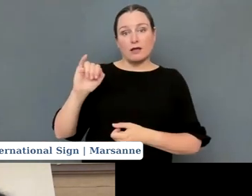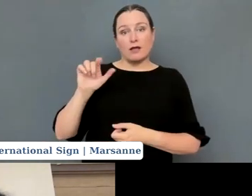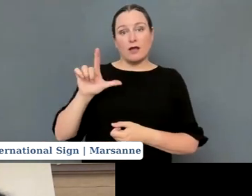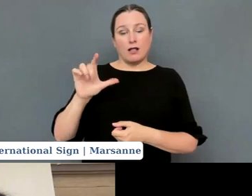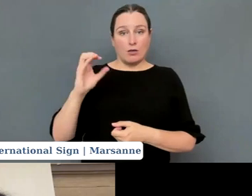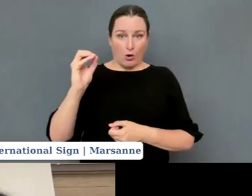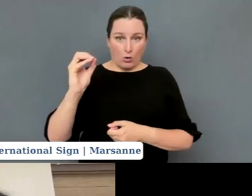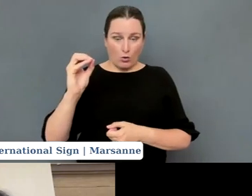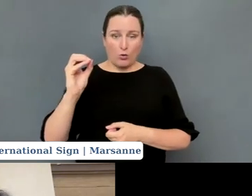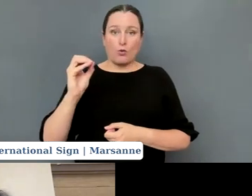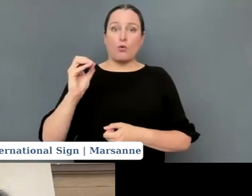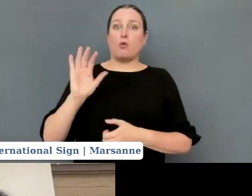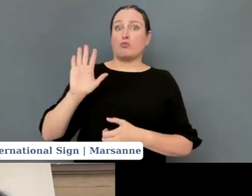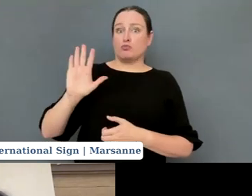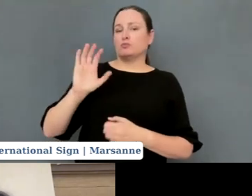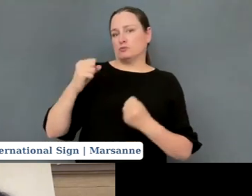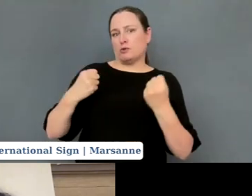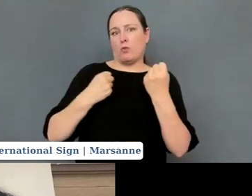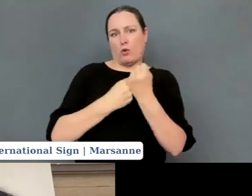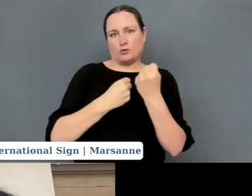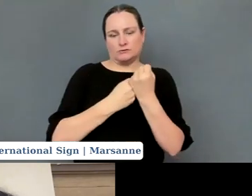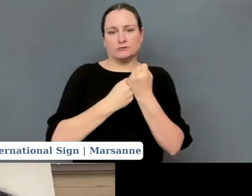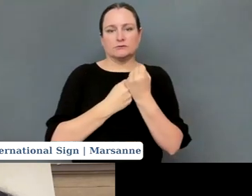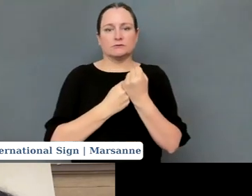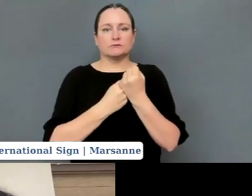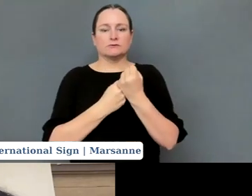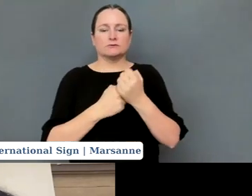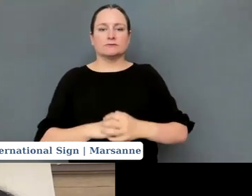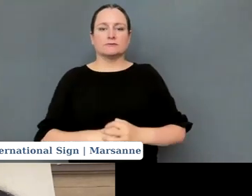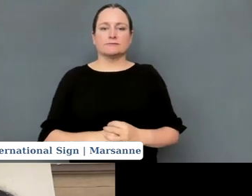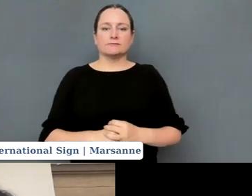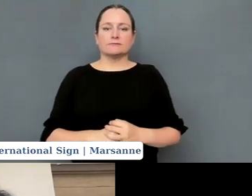in analyze gender